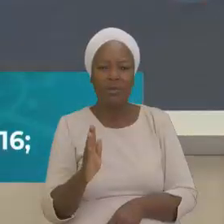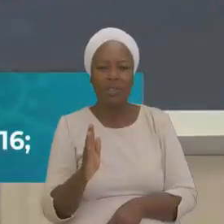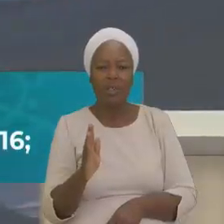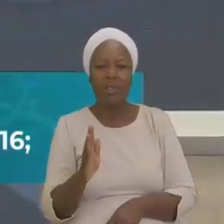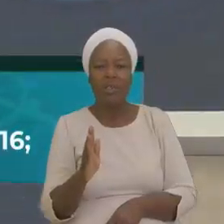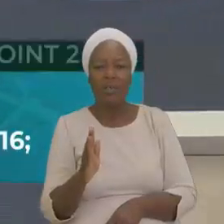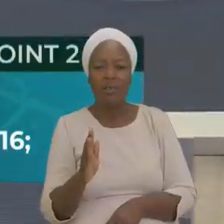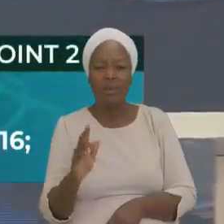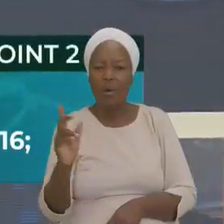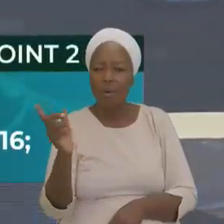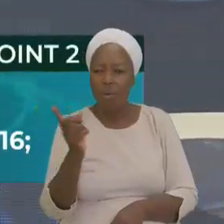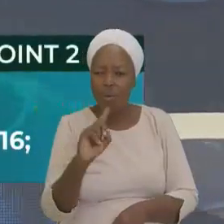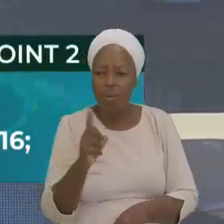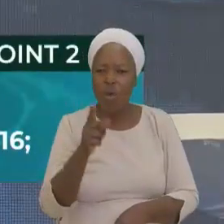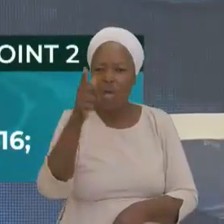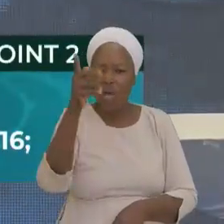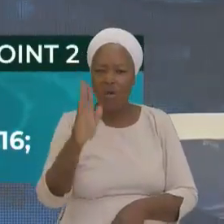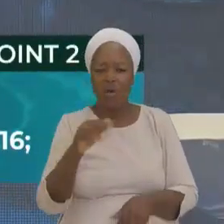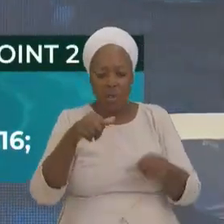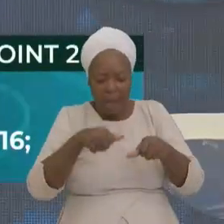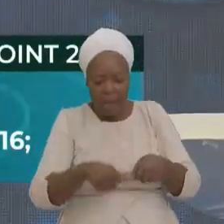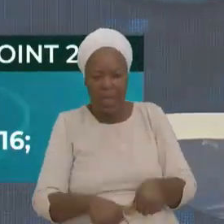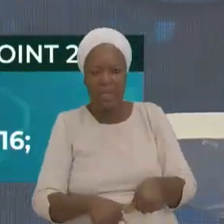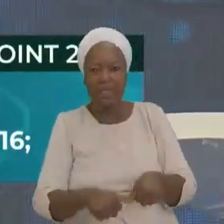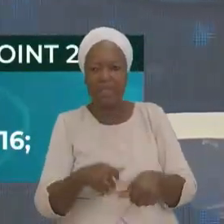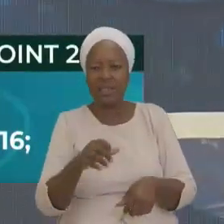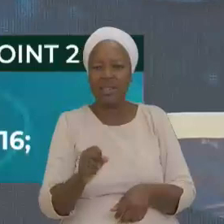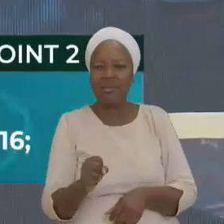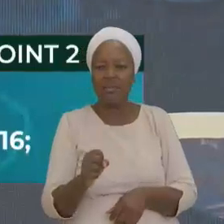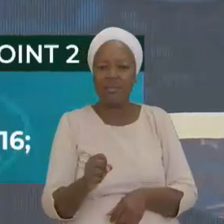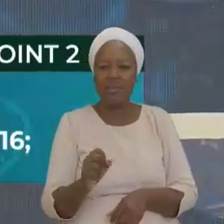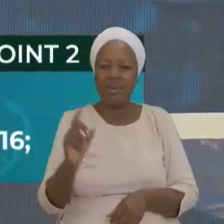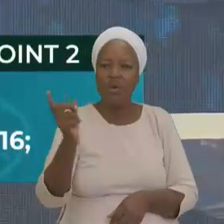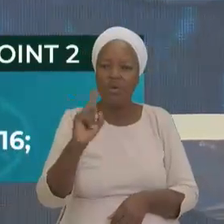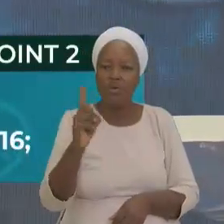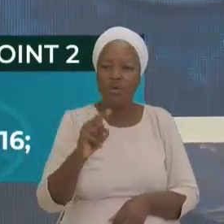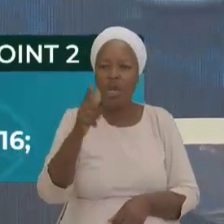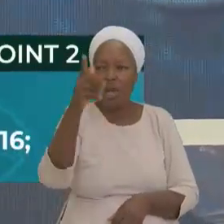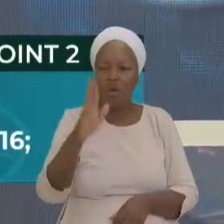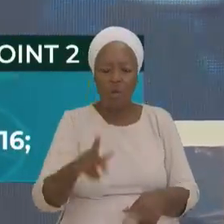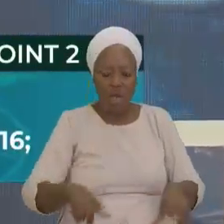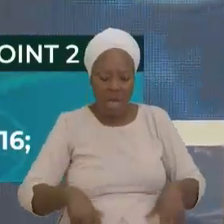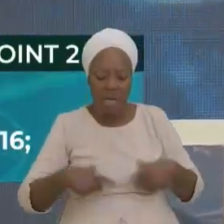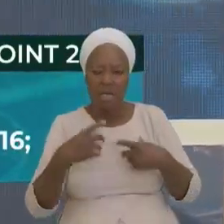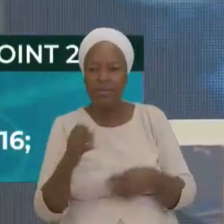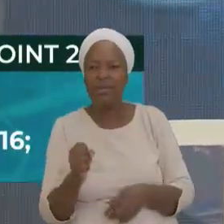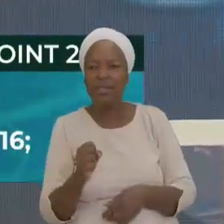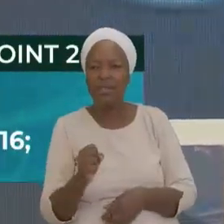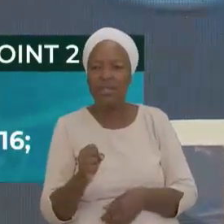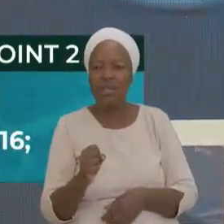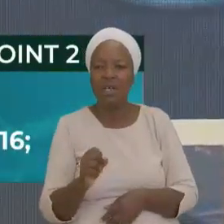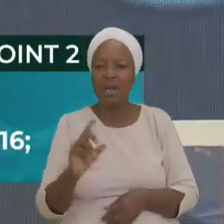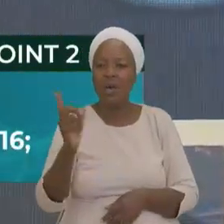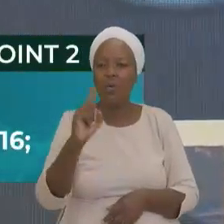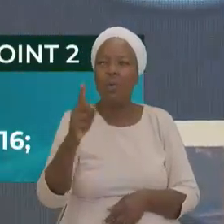where God abides, where God dwells, where